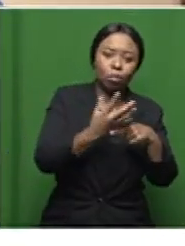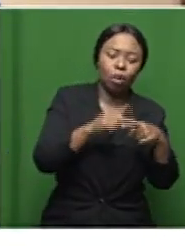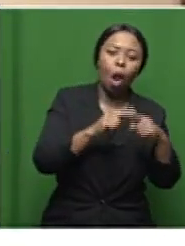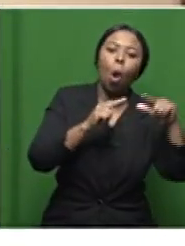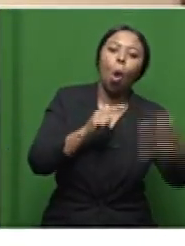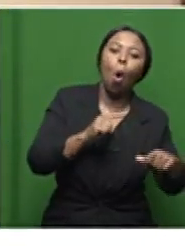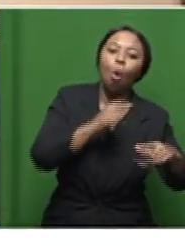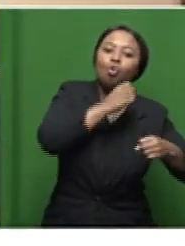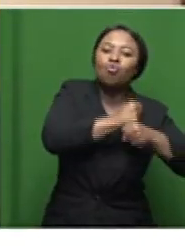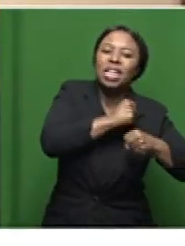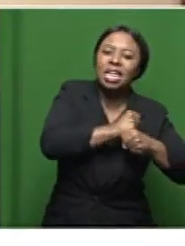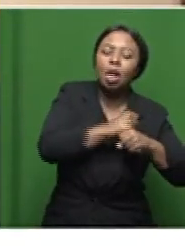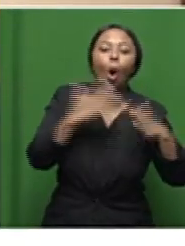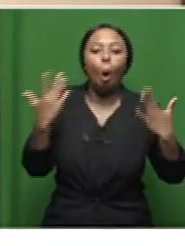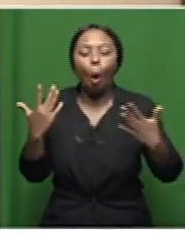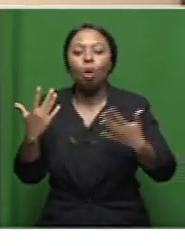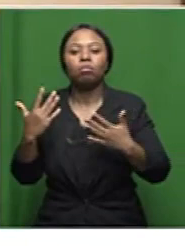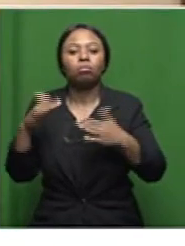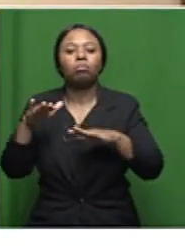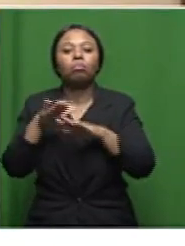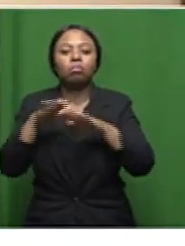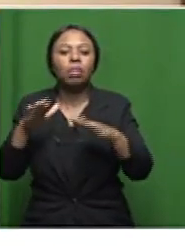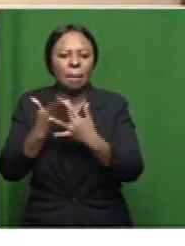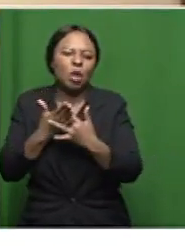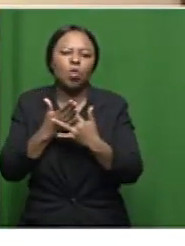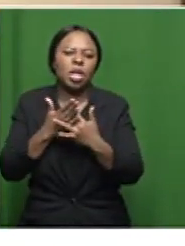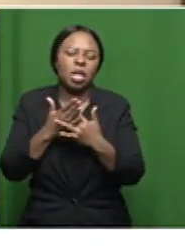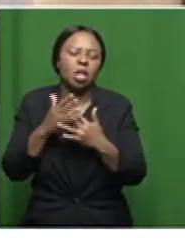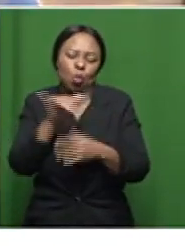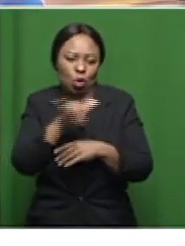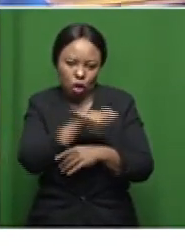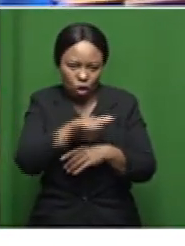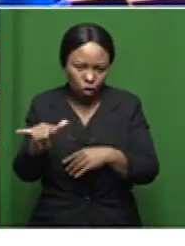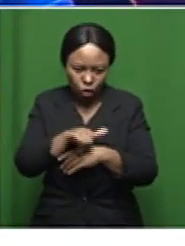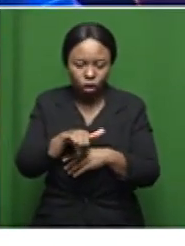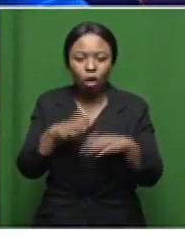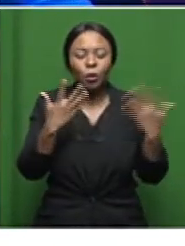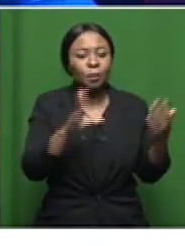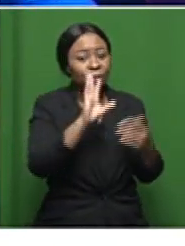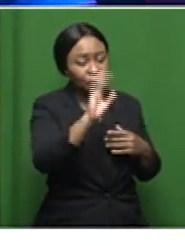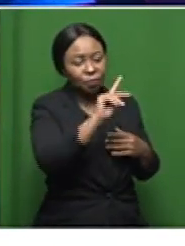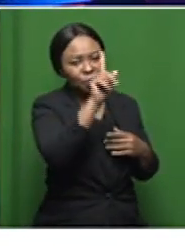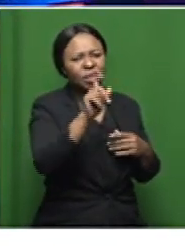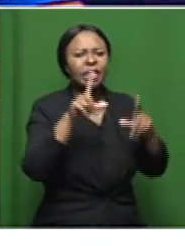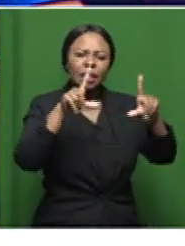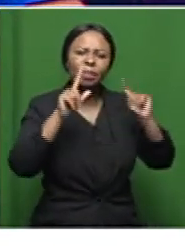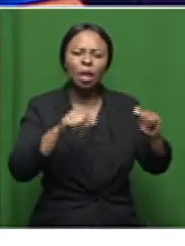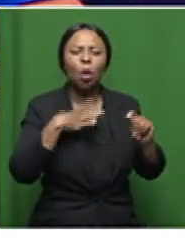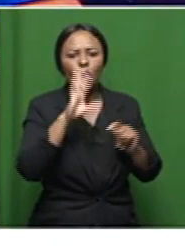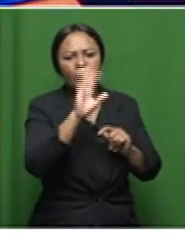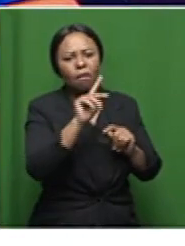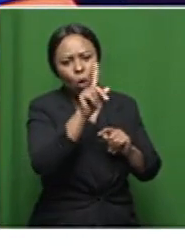type, or is it a malignancy? All right. Doc, I've got a question here. We've got Ndando from Cape Town who'd like to ask a question. Ndando, good